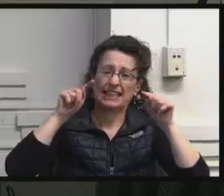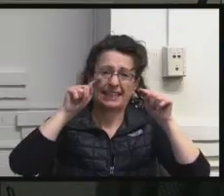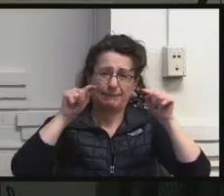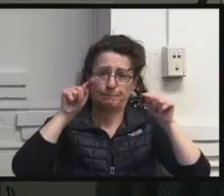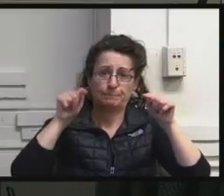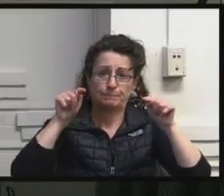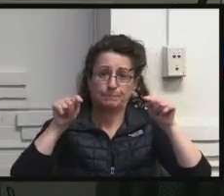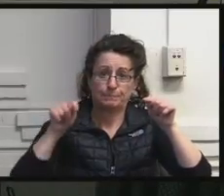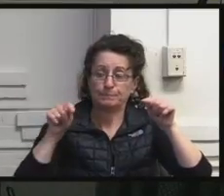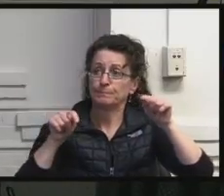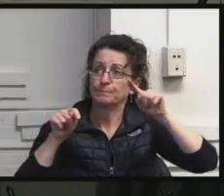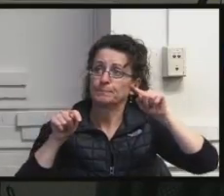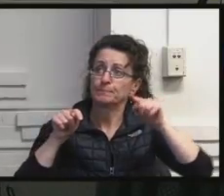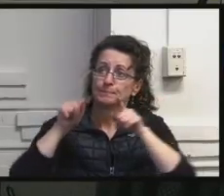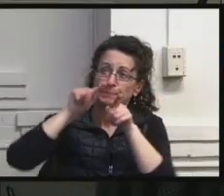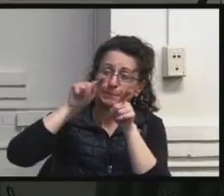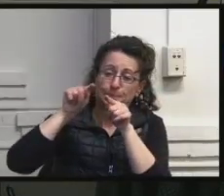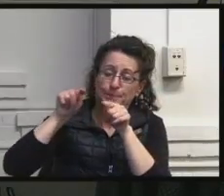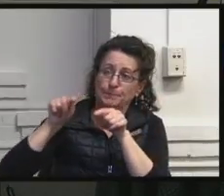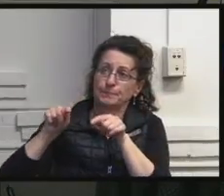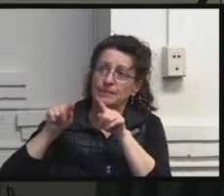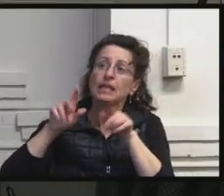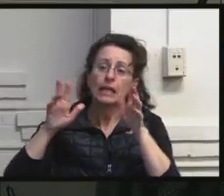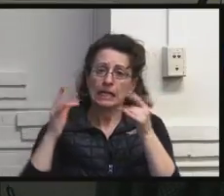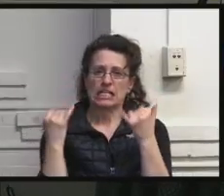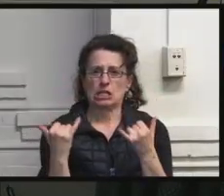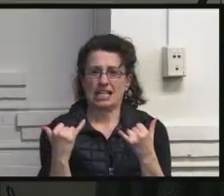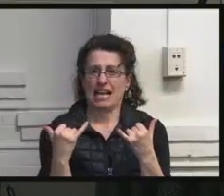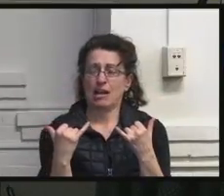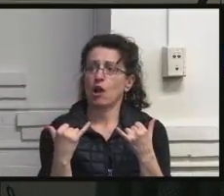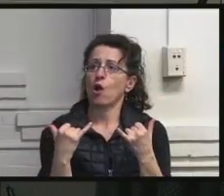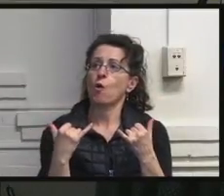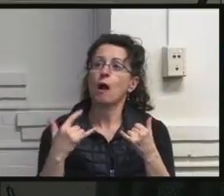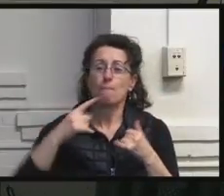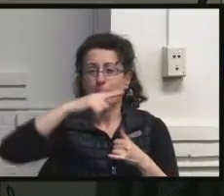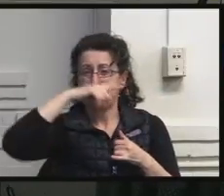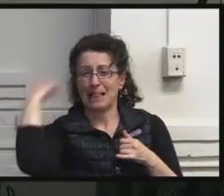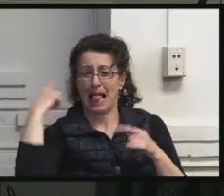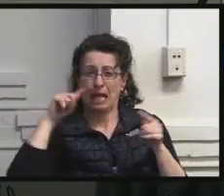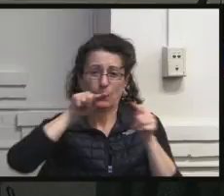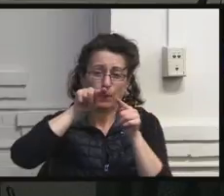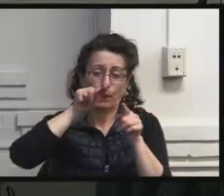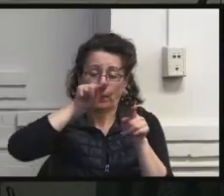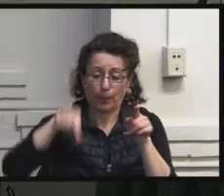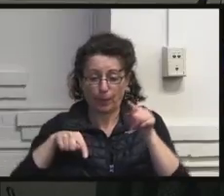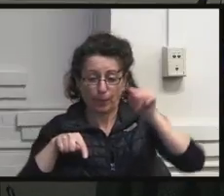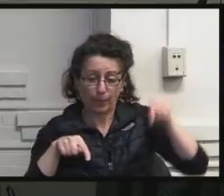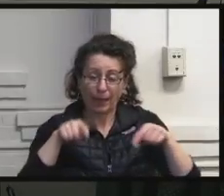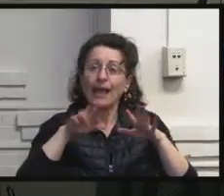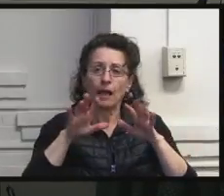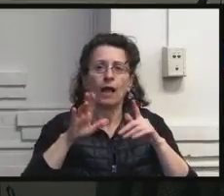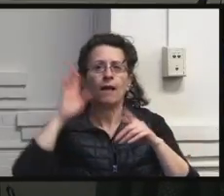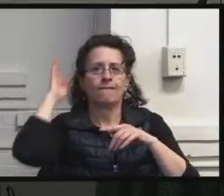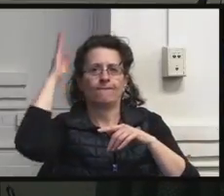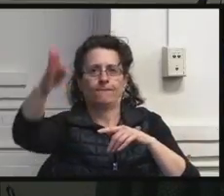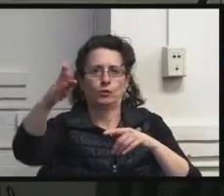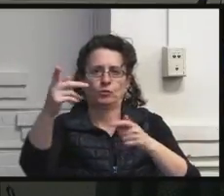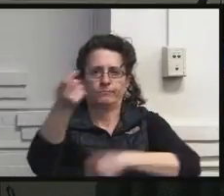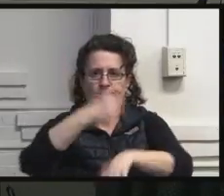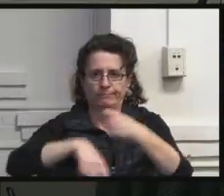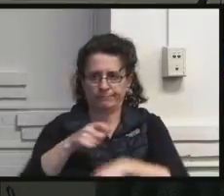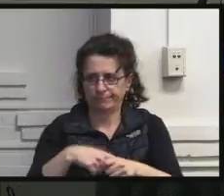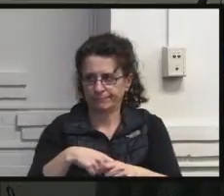white line is what is there now, and then what sort of more solid lines is what will be there in the future. And again, what we're showing is